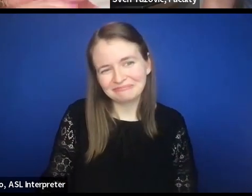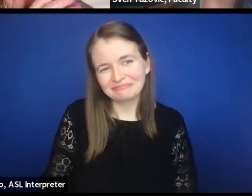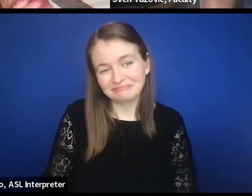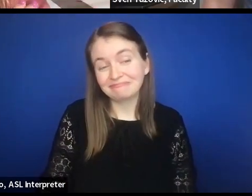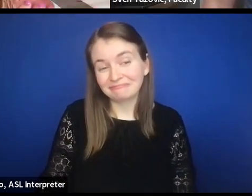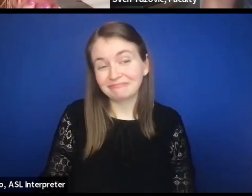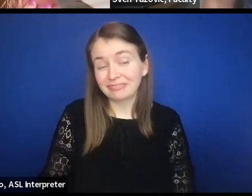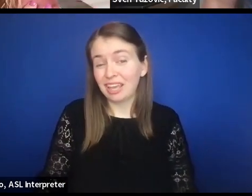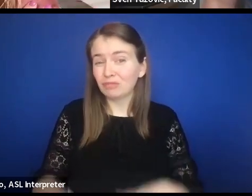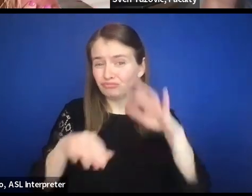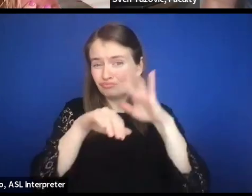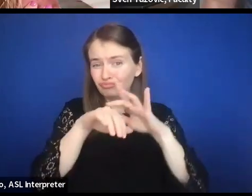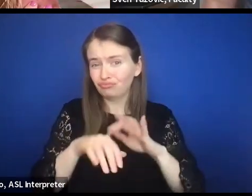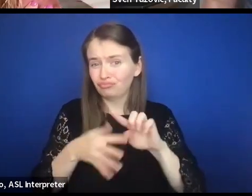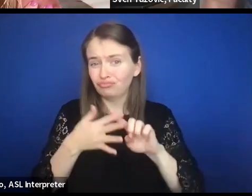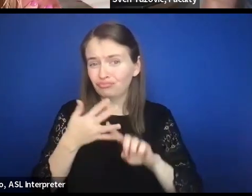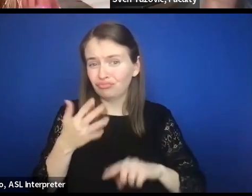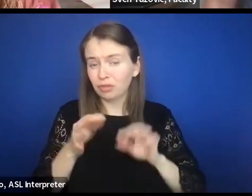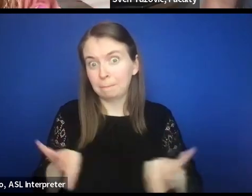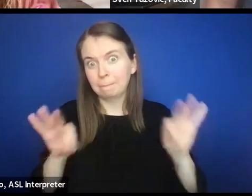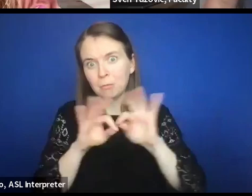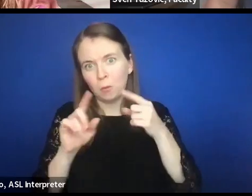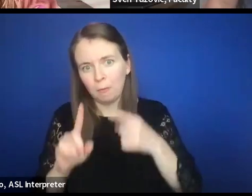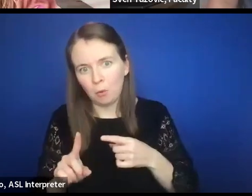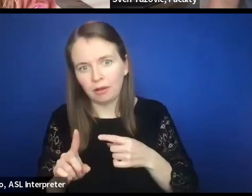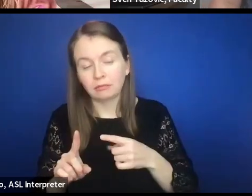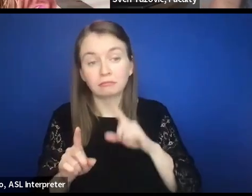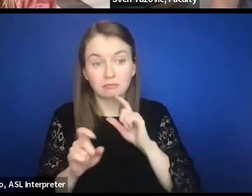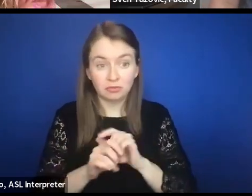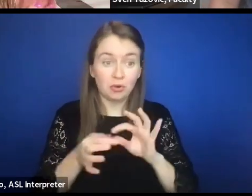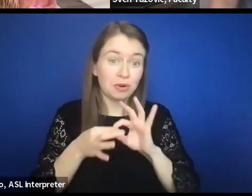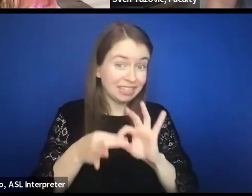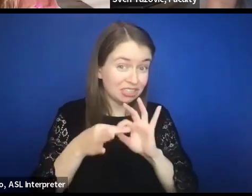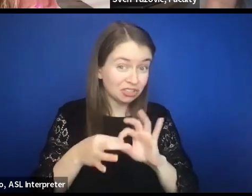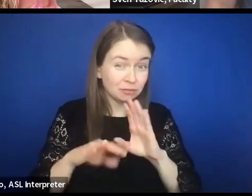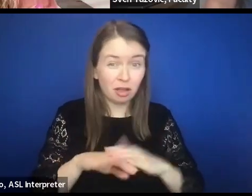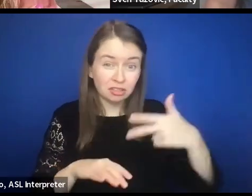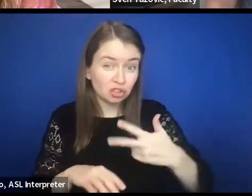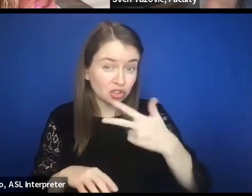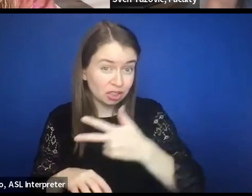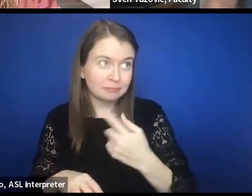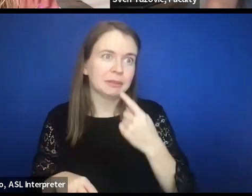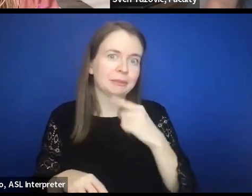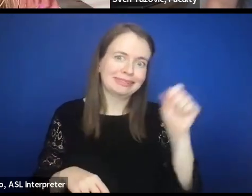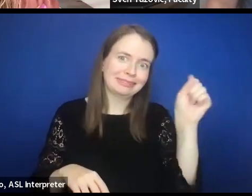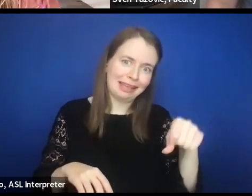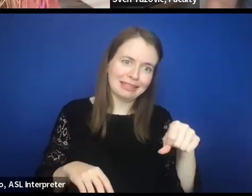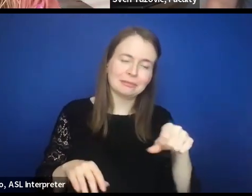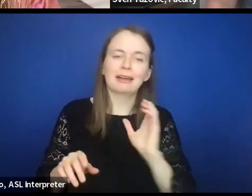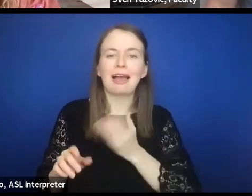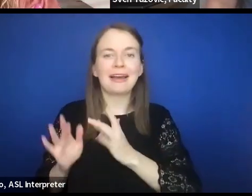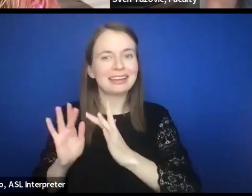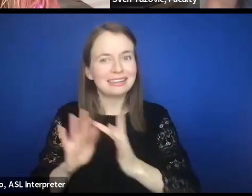like many points that are important, and like one is for sure like relationships on the ship that we miss, but also our